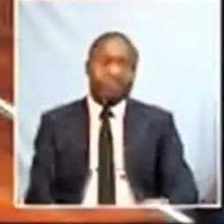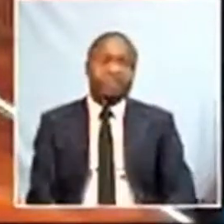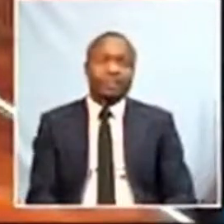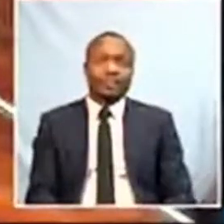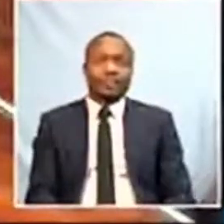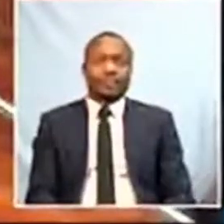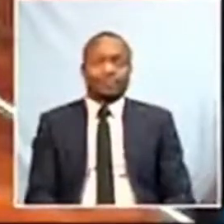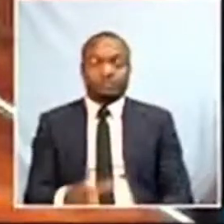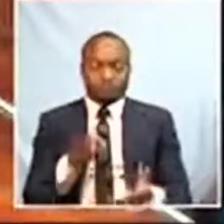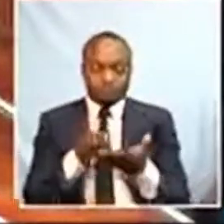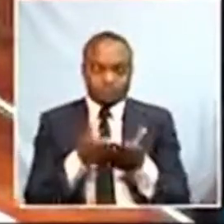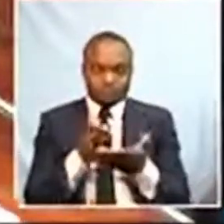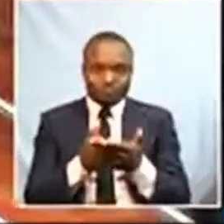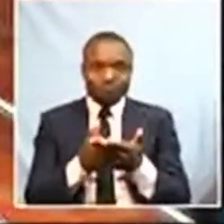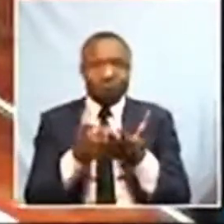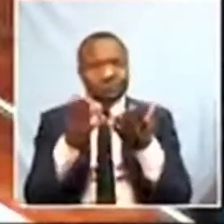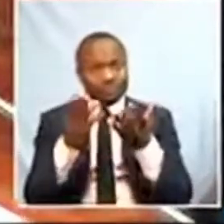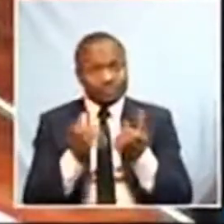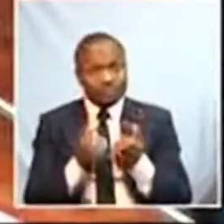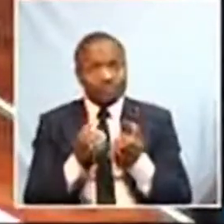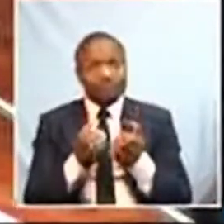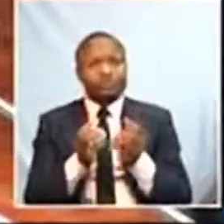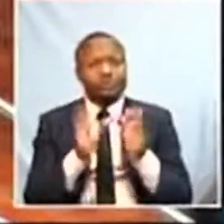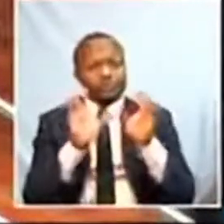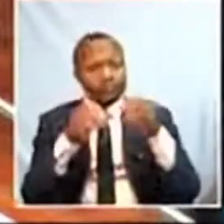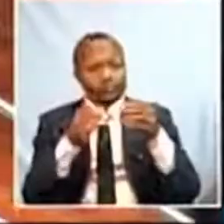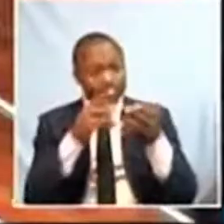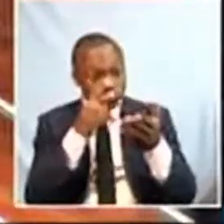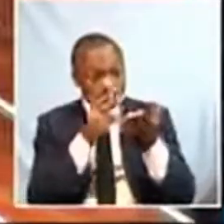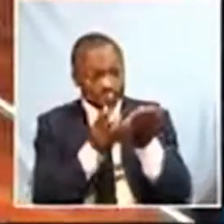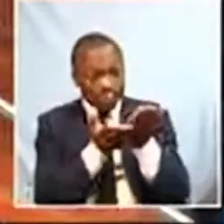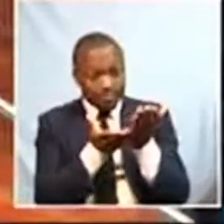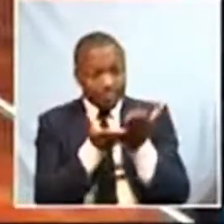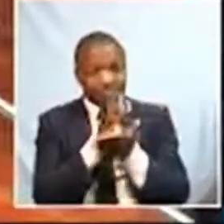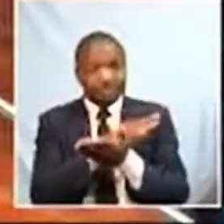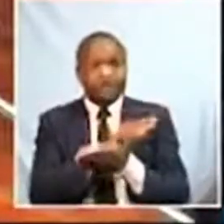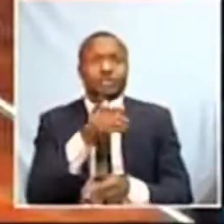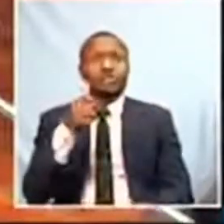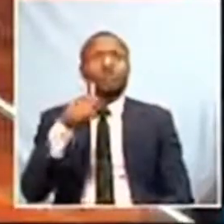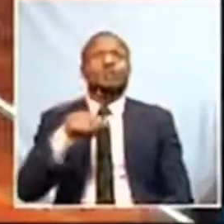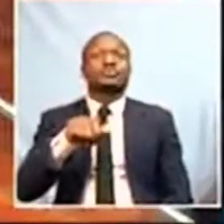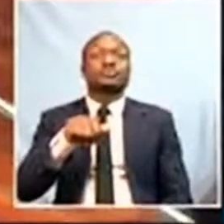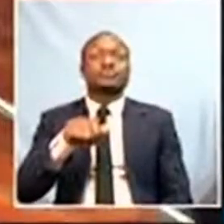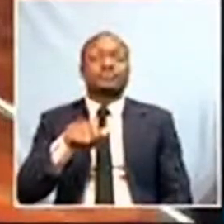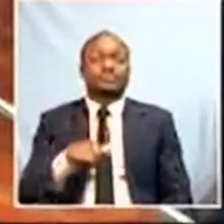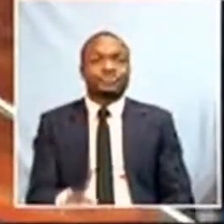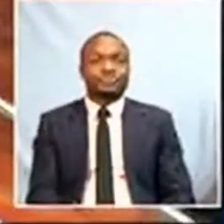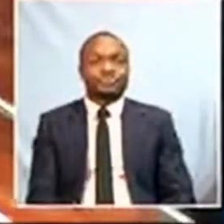Further to that, Chair, I'd like to draw the committee to page 10.